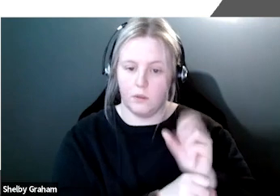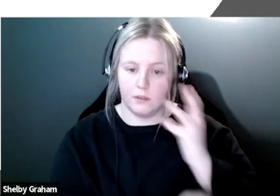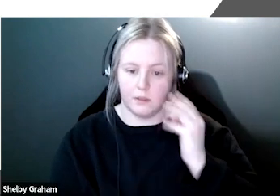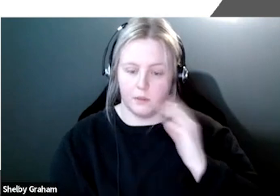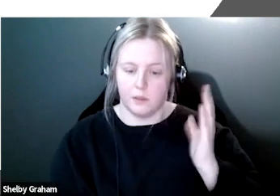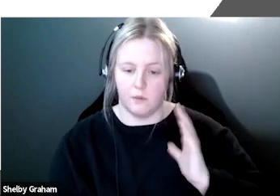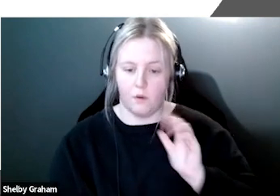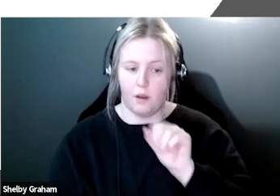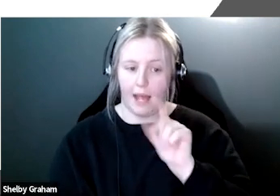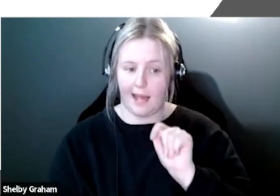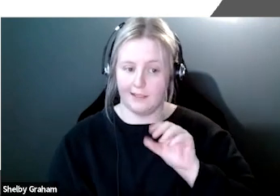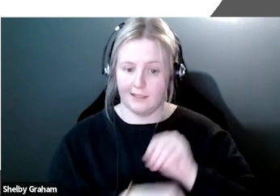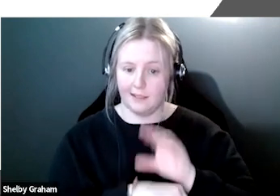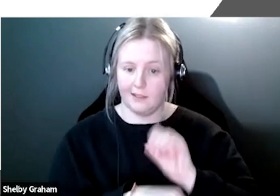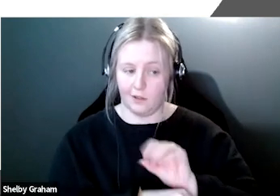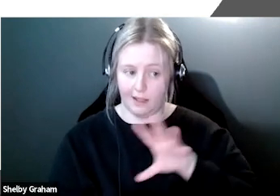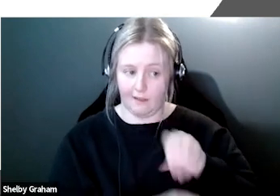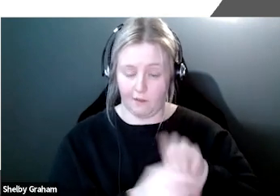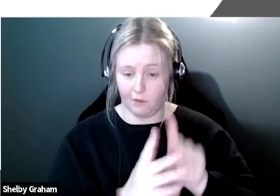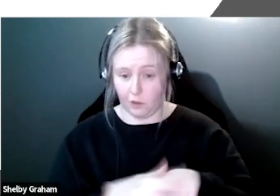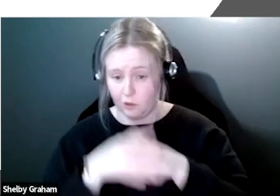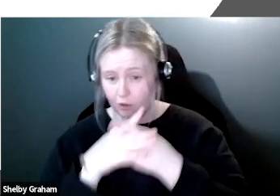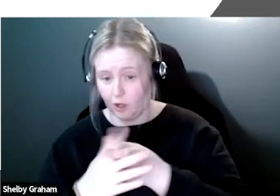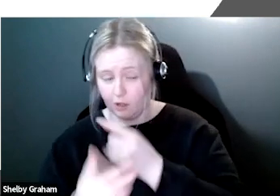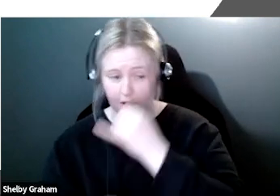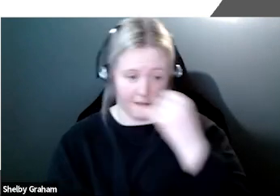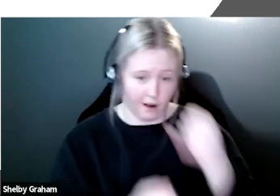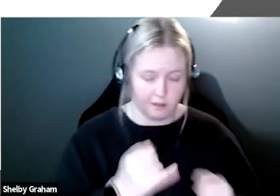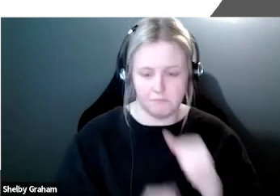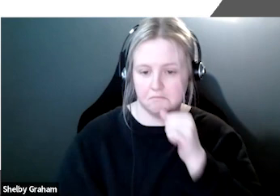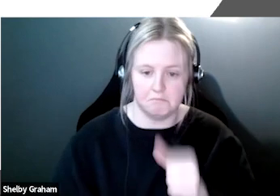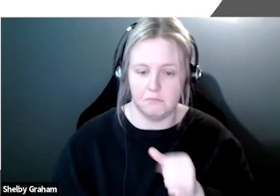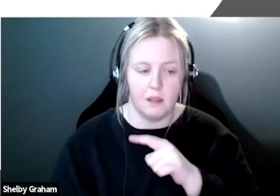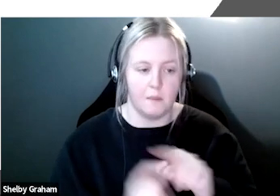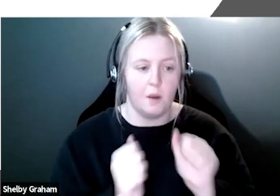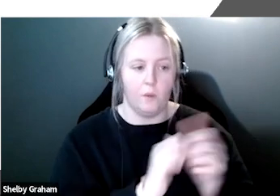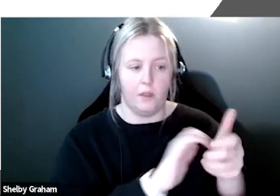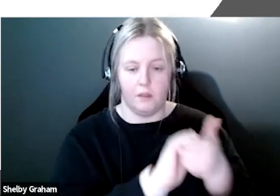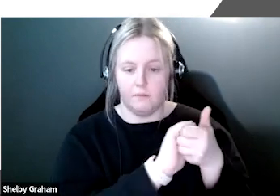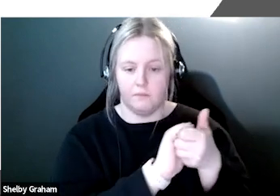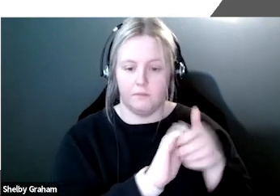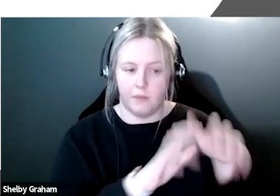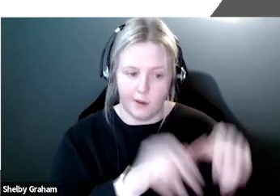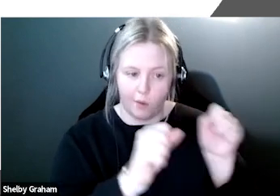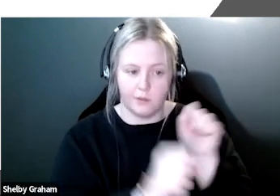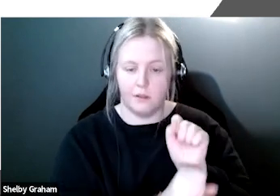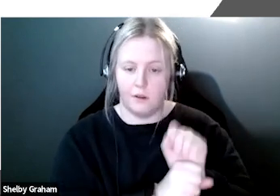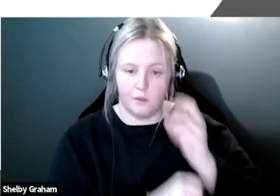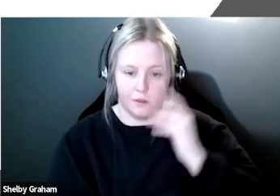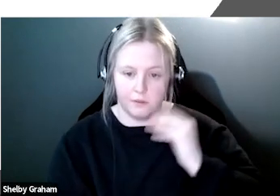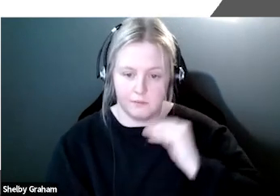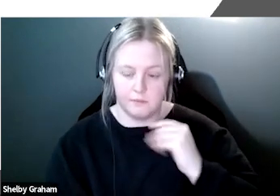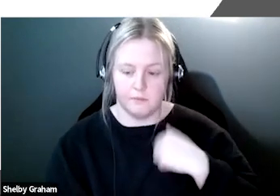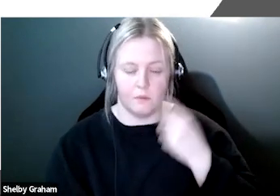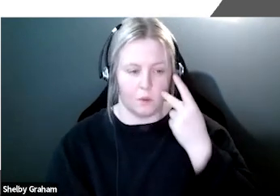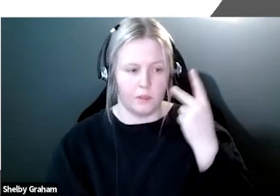not present from the start of the Autism CanTech program, but through these partnerships and the hosting of work experiences, we saw a